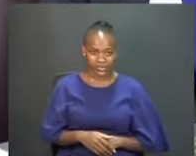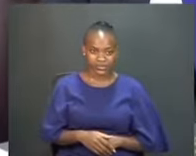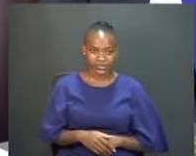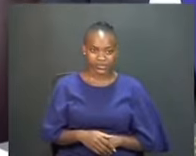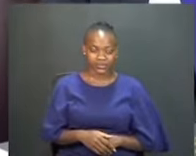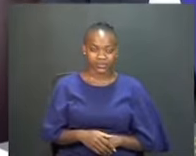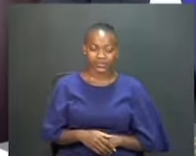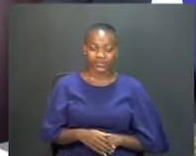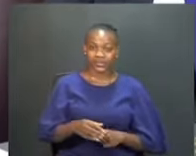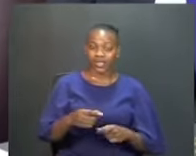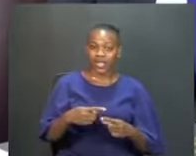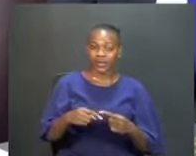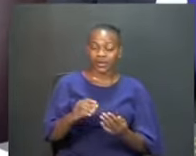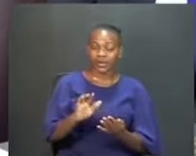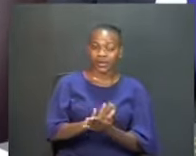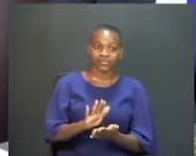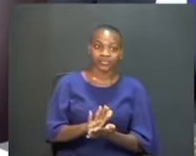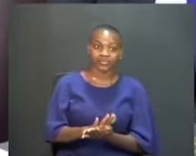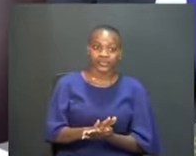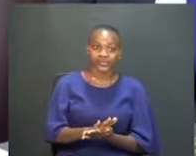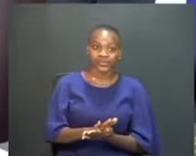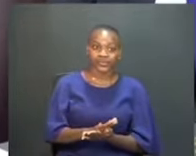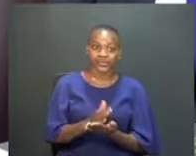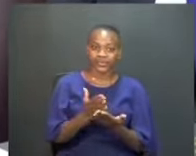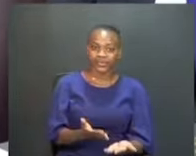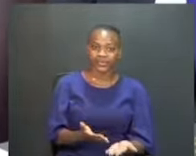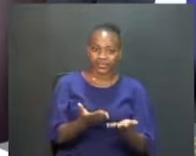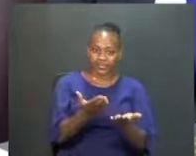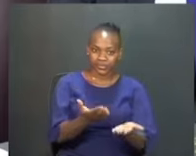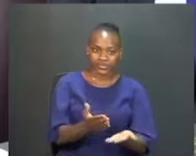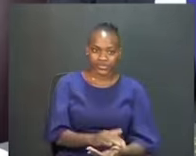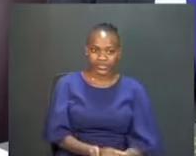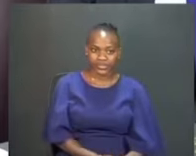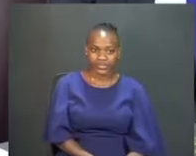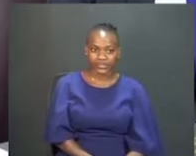in respect of the paper he just presented.